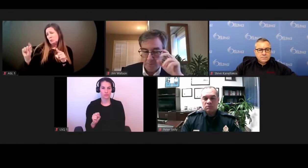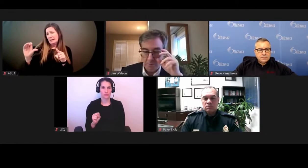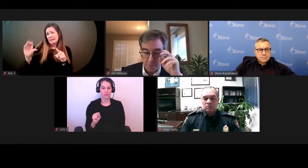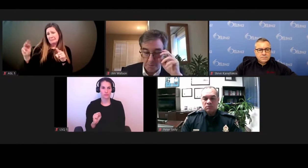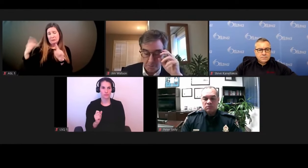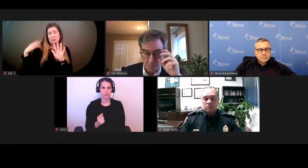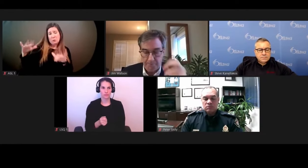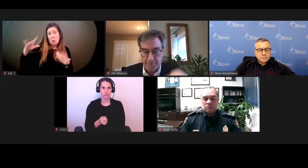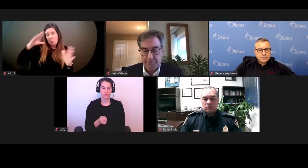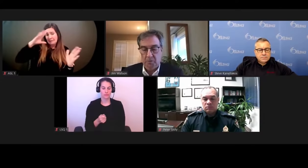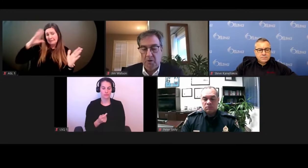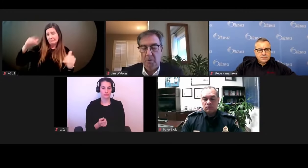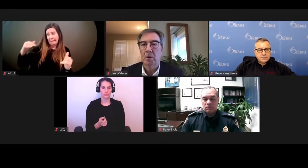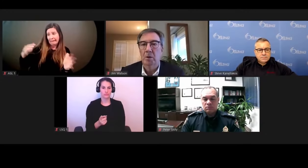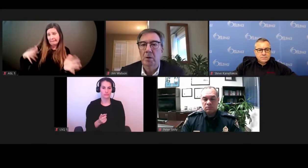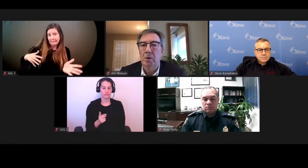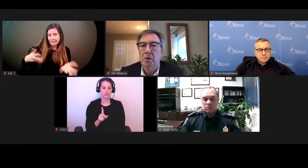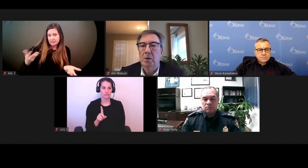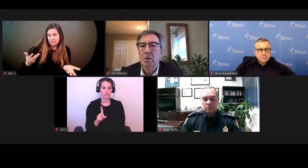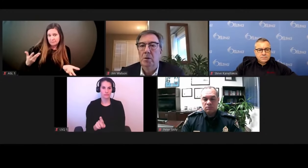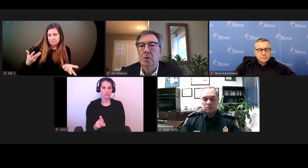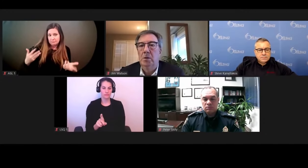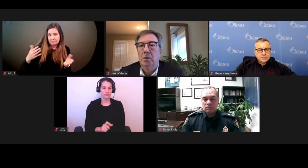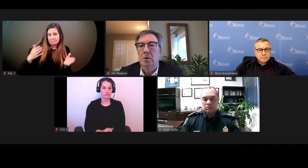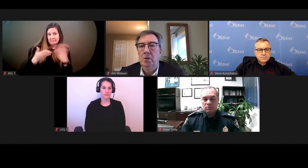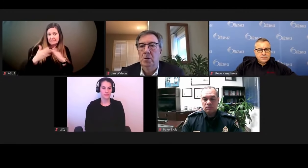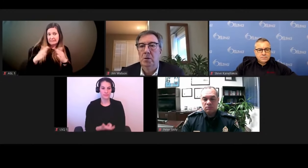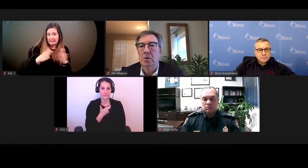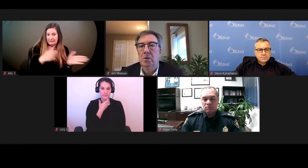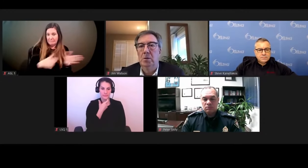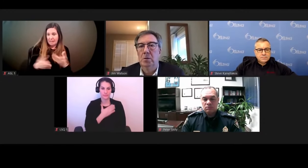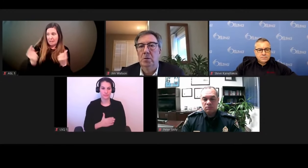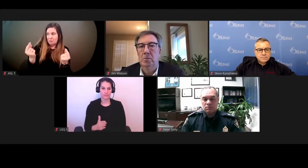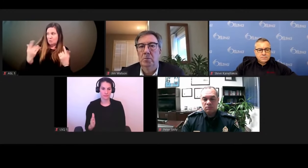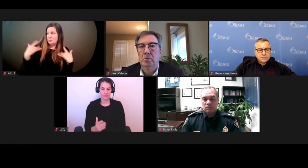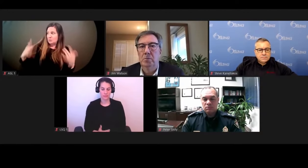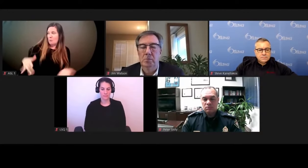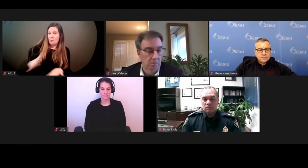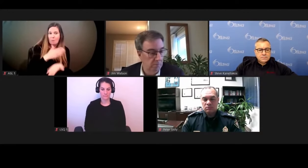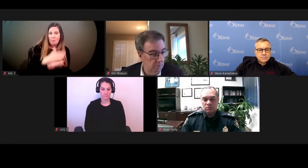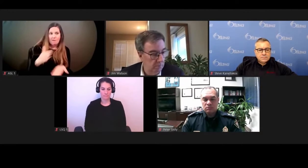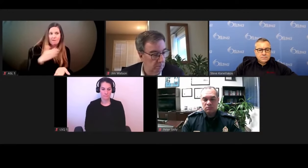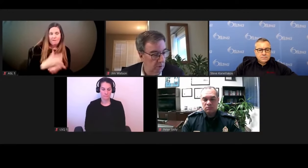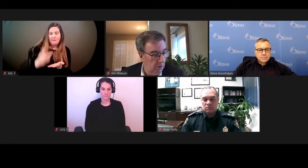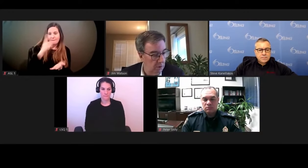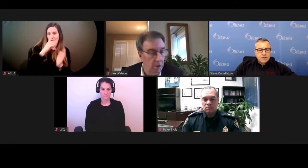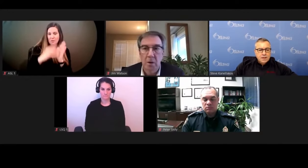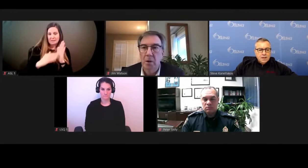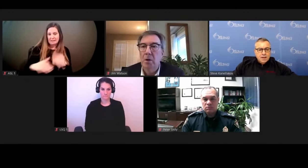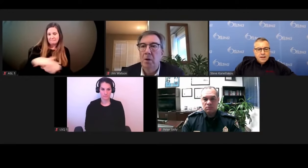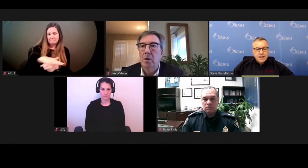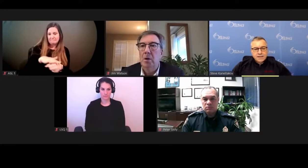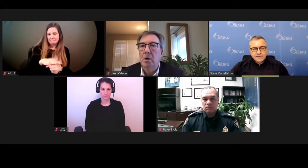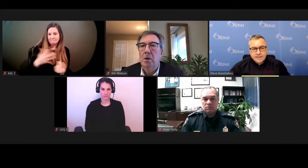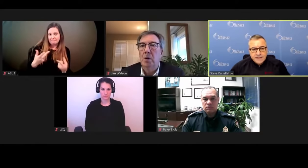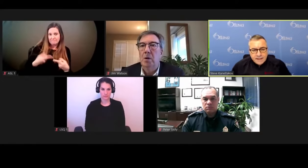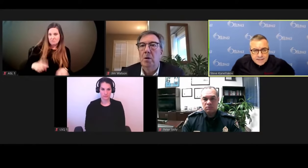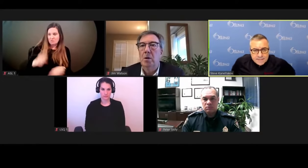city doing to plan for snow removal in the downtown core, given the ongoing demonstration? Hi,